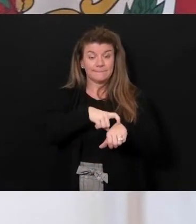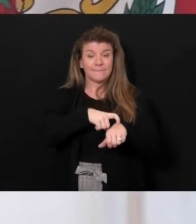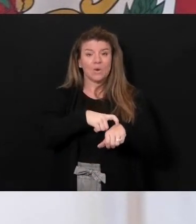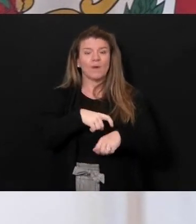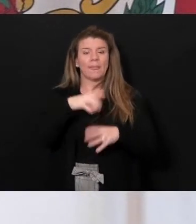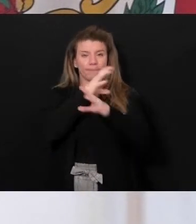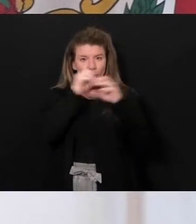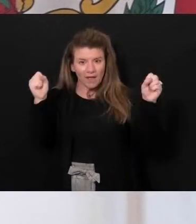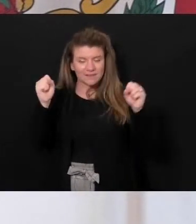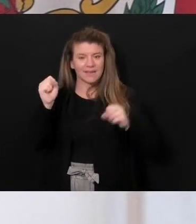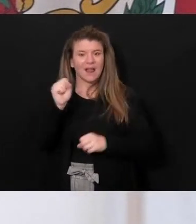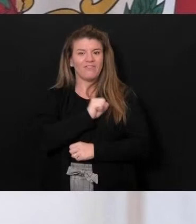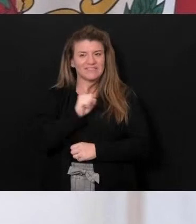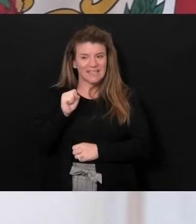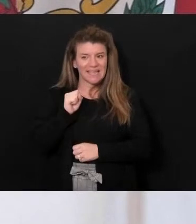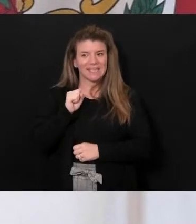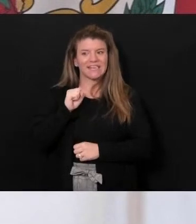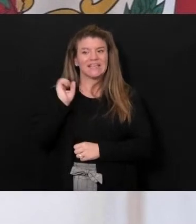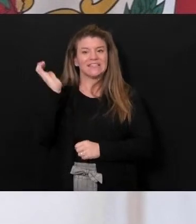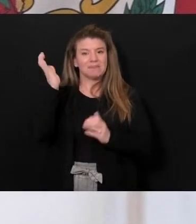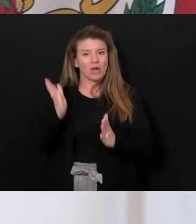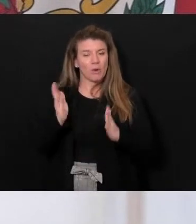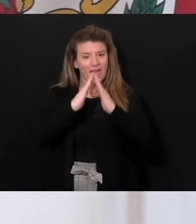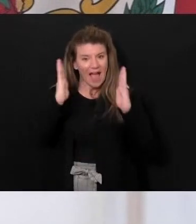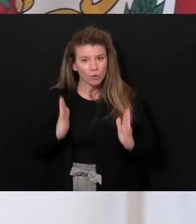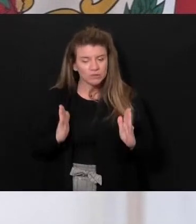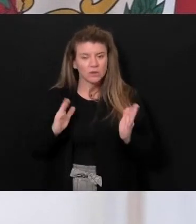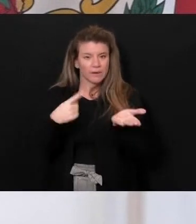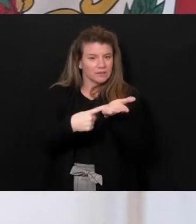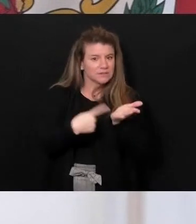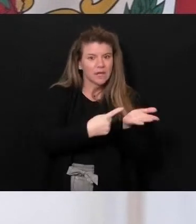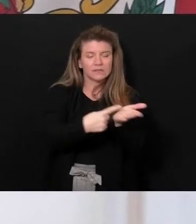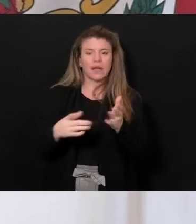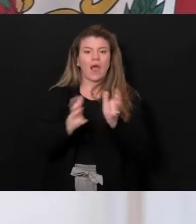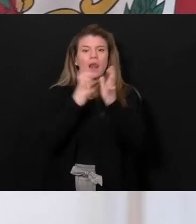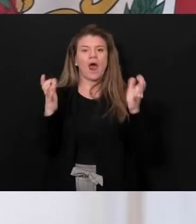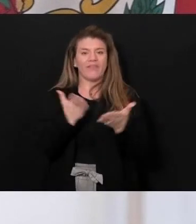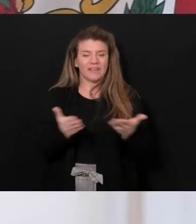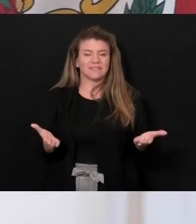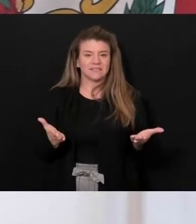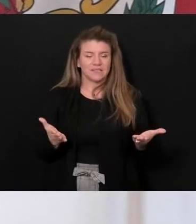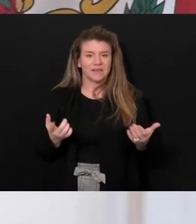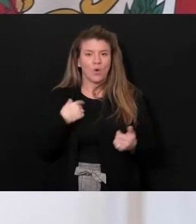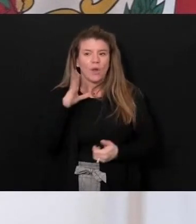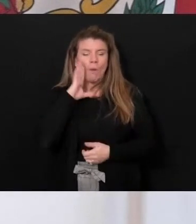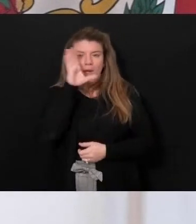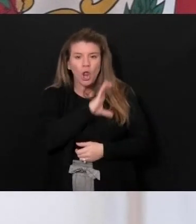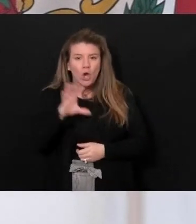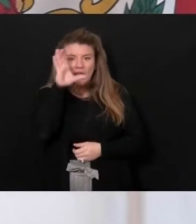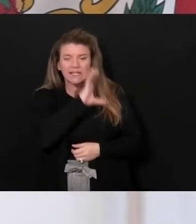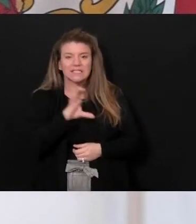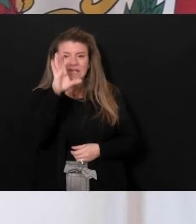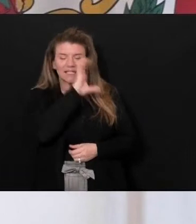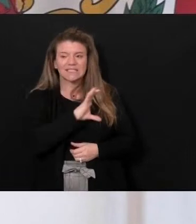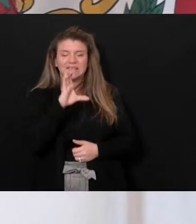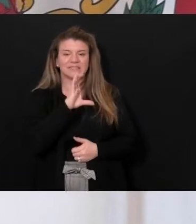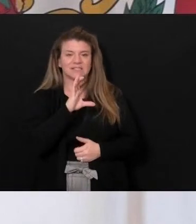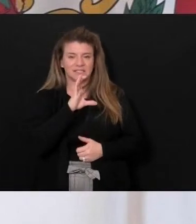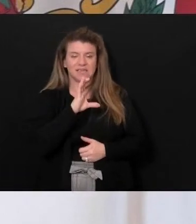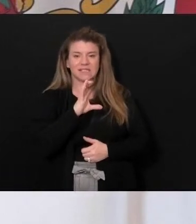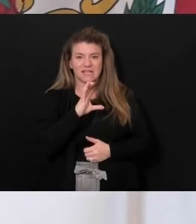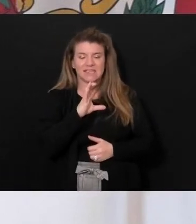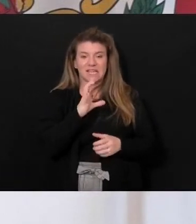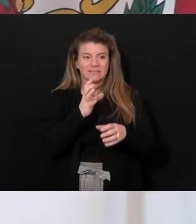of the Senate and the Speaker of the House, and going over a lot of stuff that we would be looking to come from